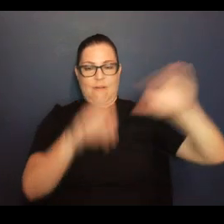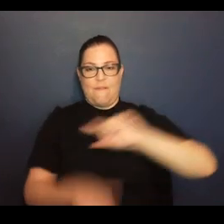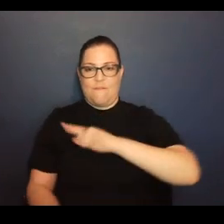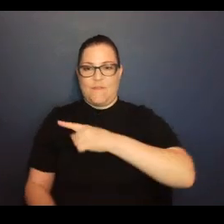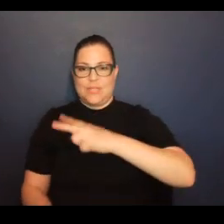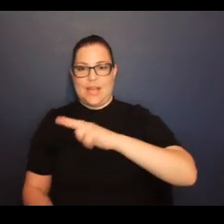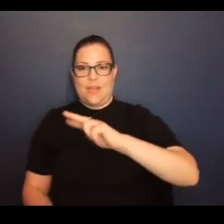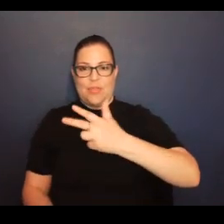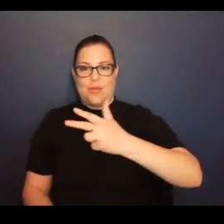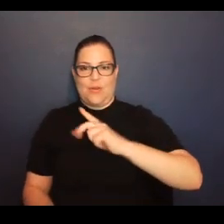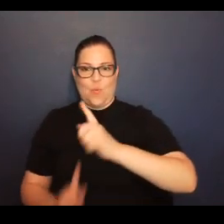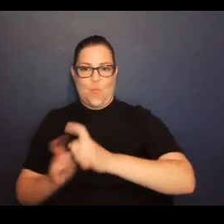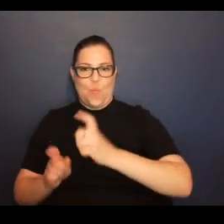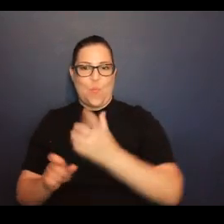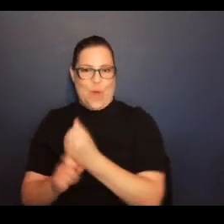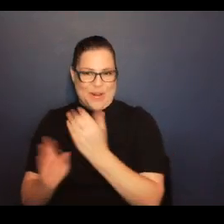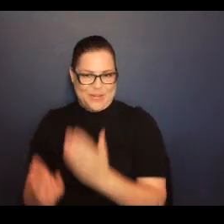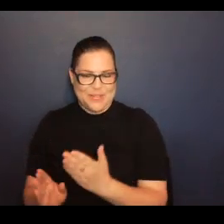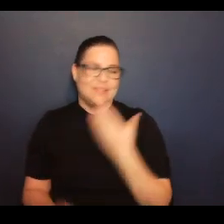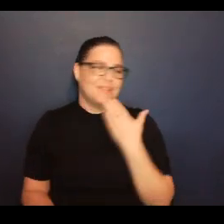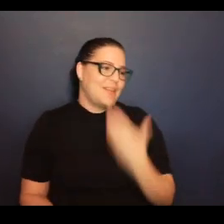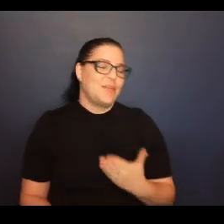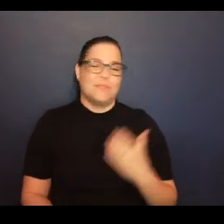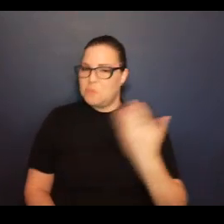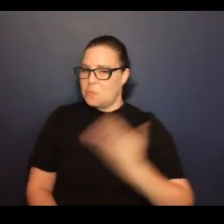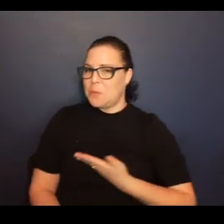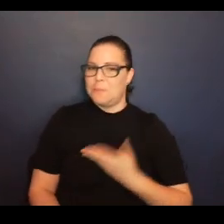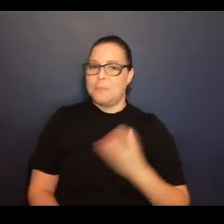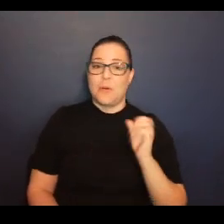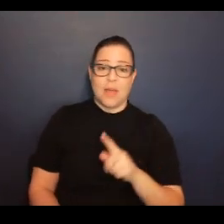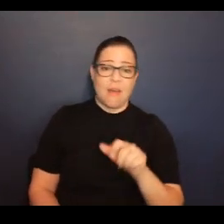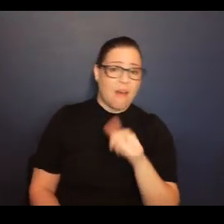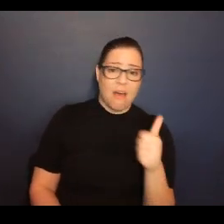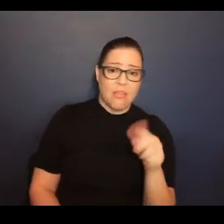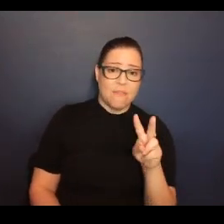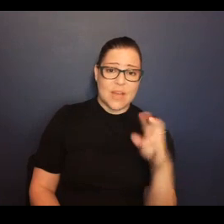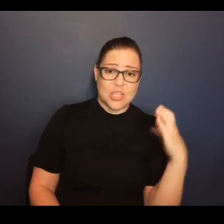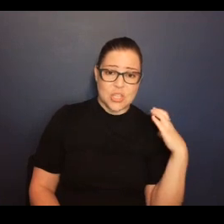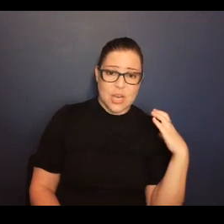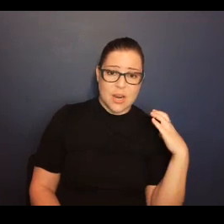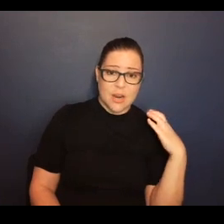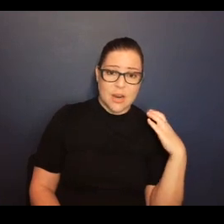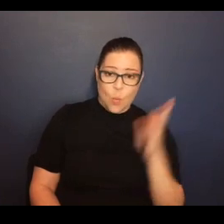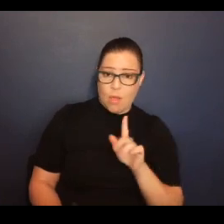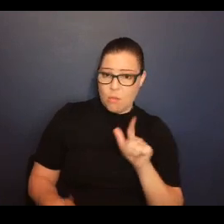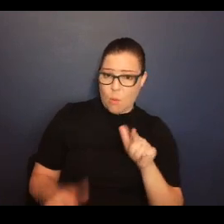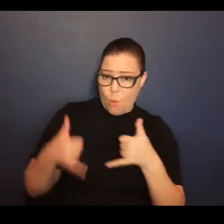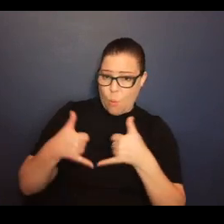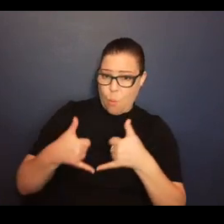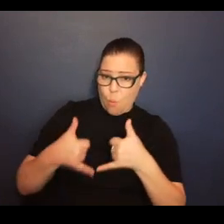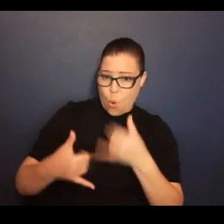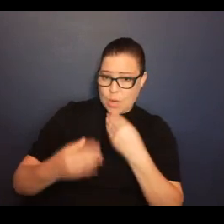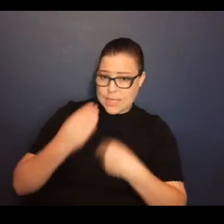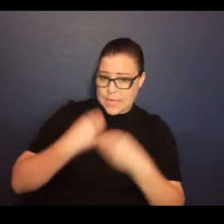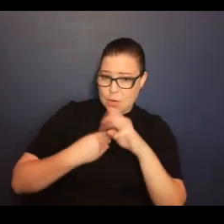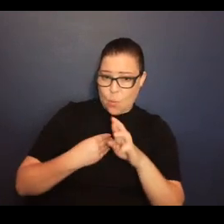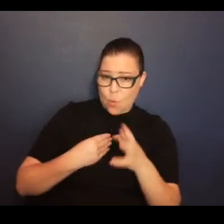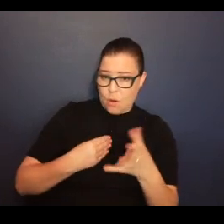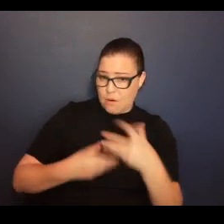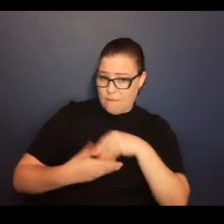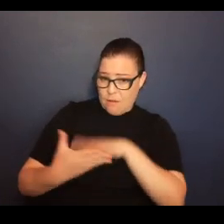place winners. Okay, thank you. You're welcome. All right, anything else, Vice Chair? Are we attending that thing, or like, is that going to be on our